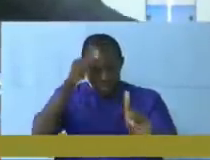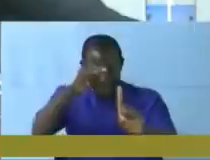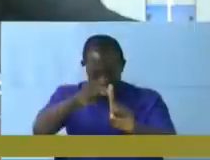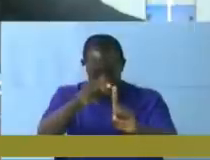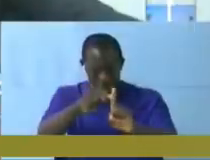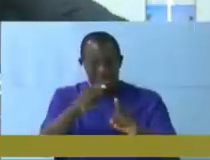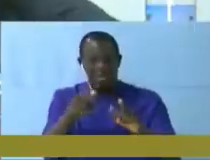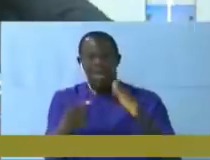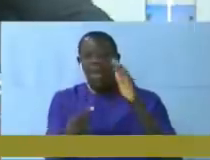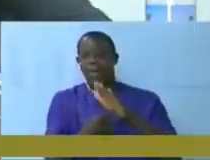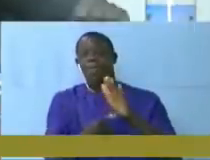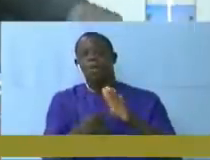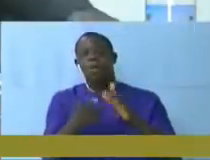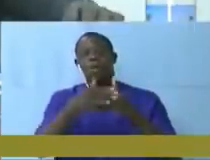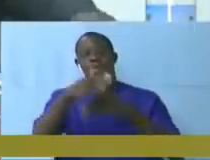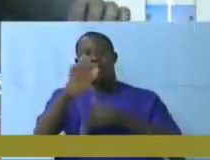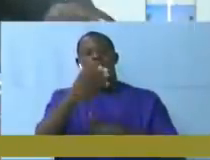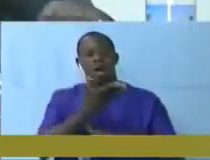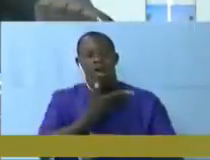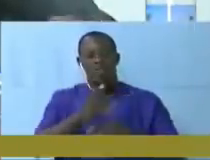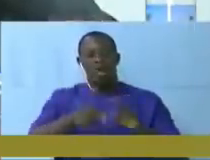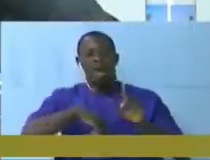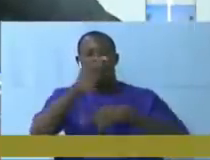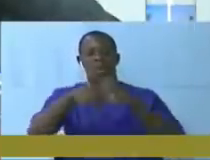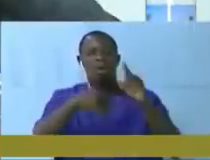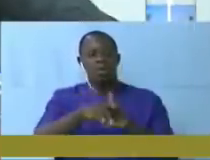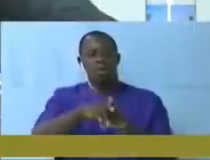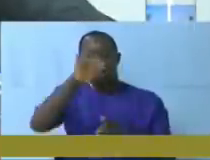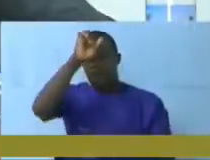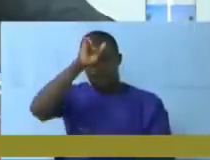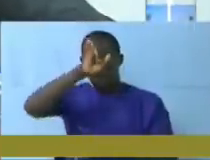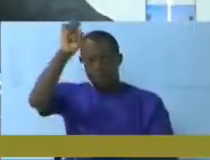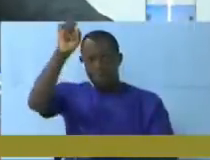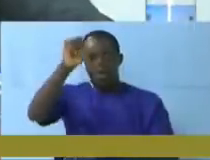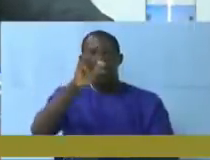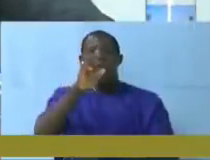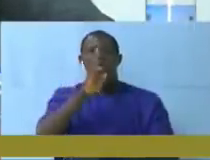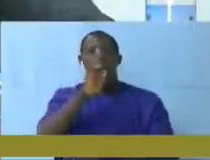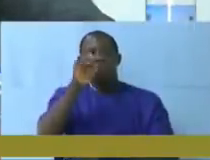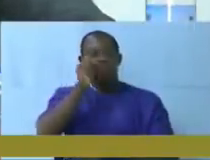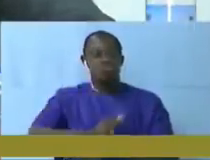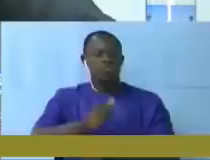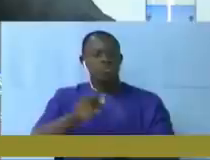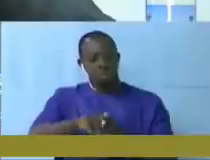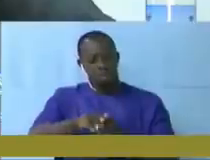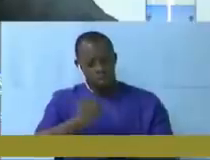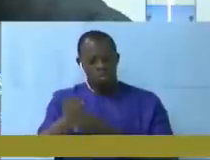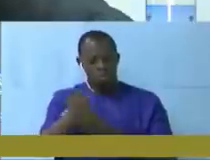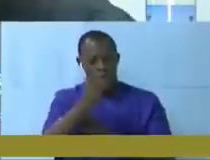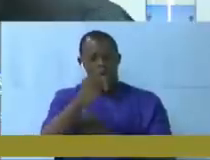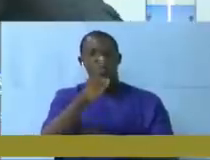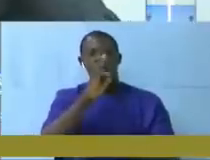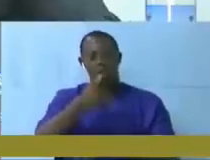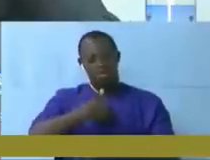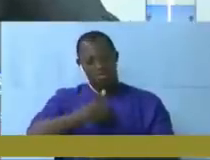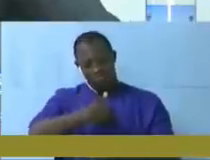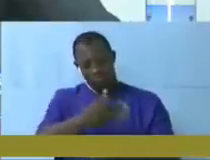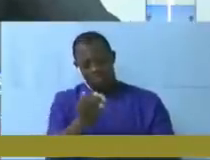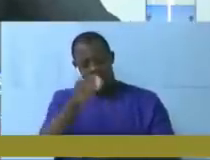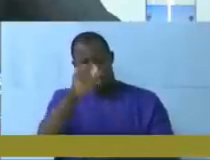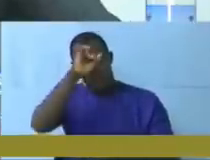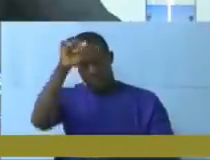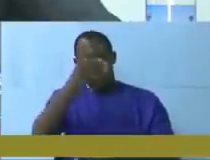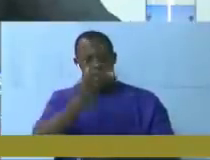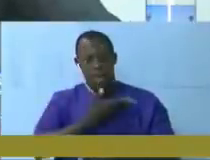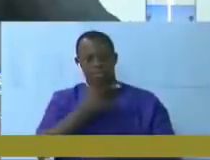safeguards from having a Frankenstein monster who would be president. So the population was